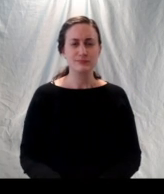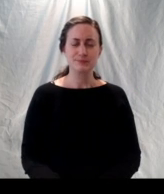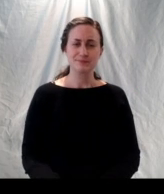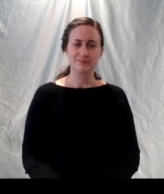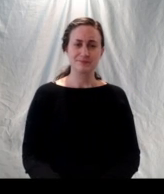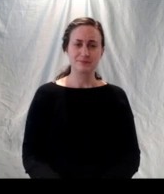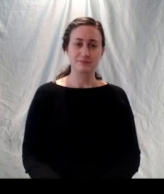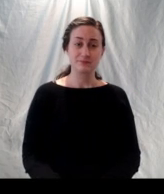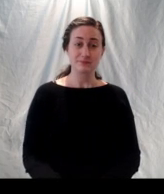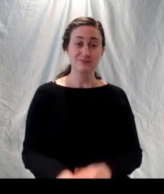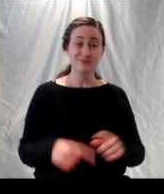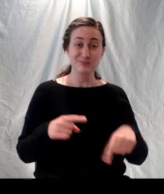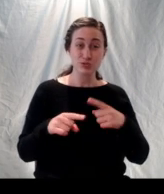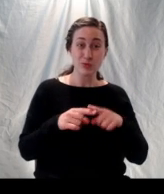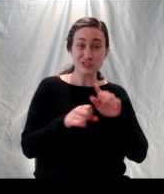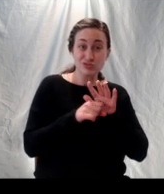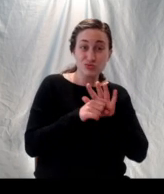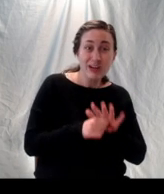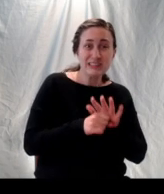check in with our 5 senses.